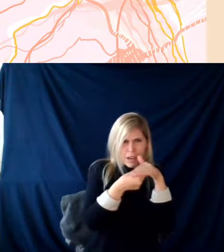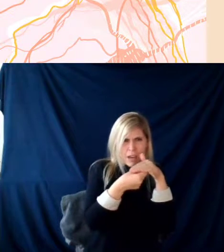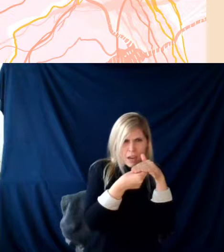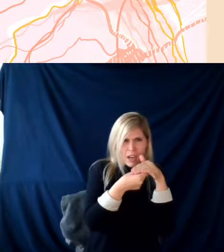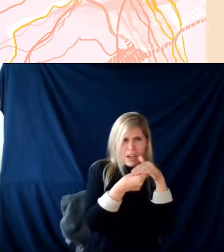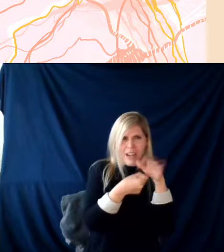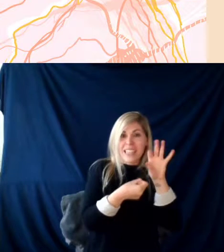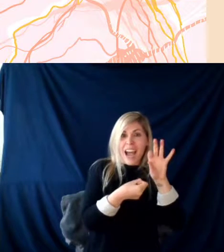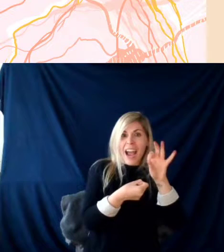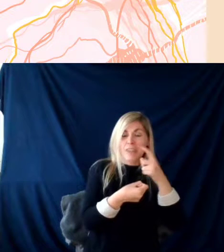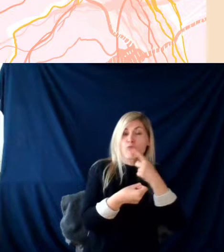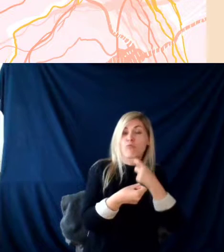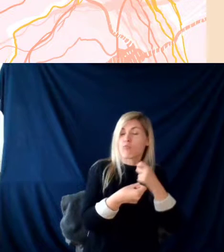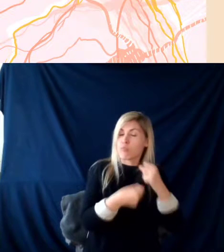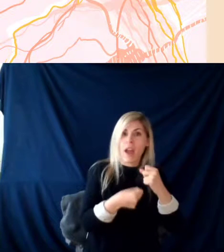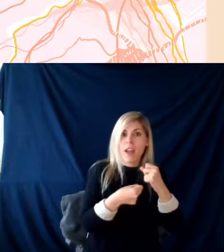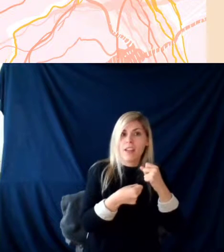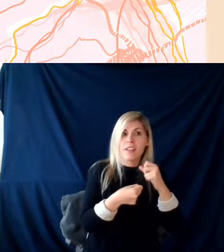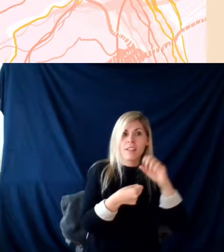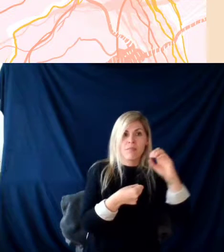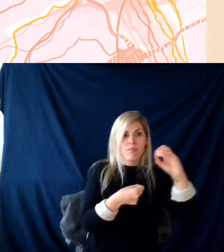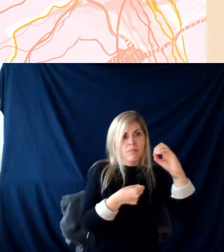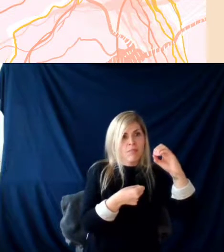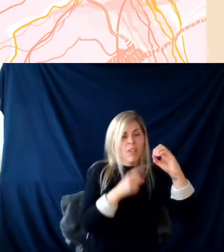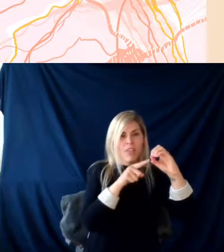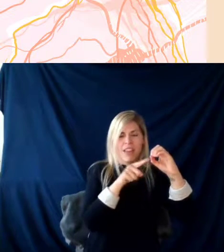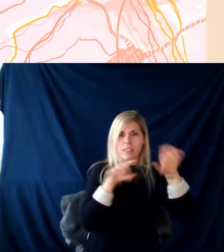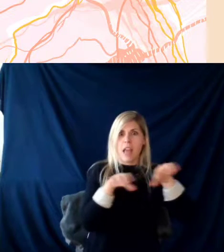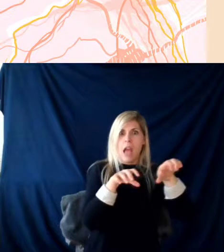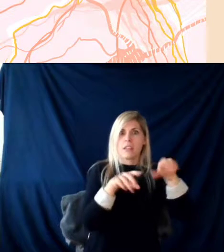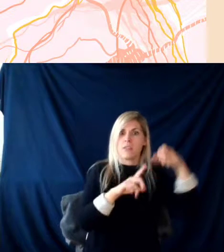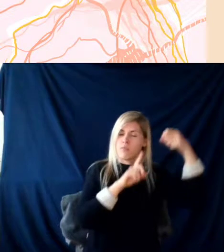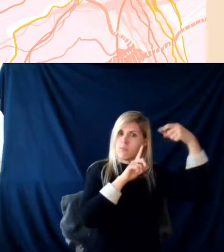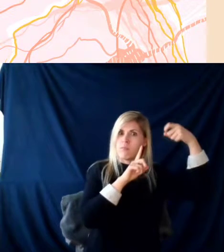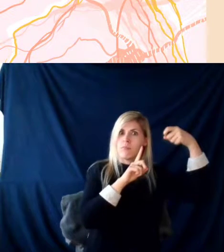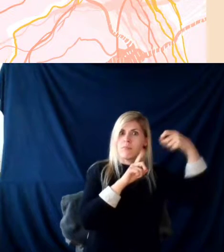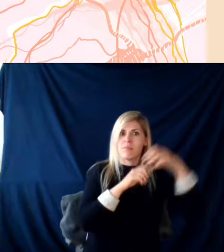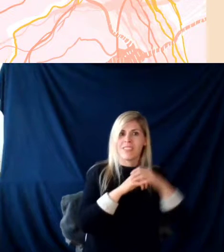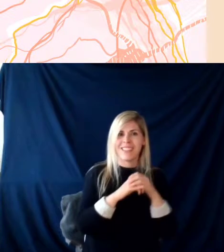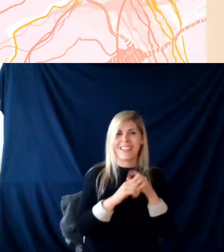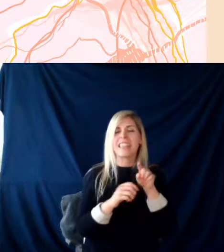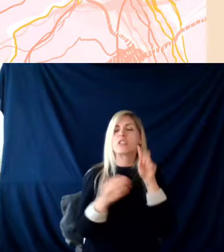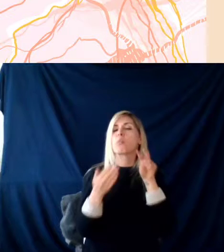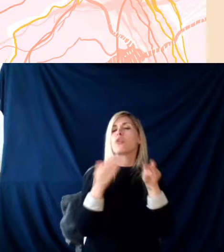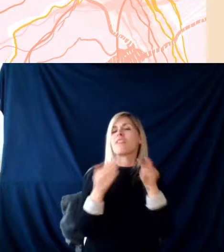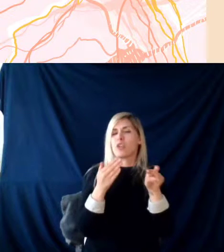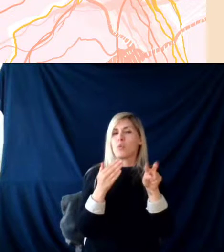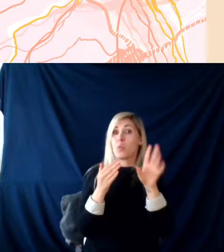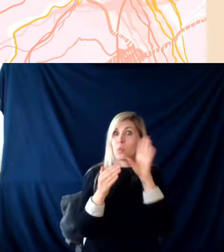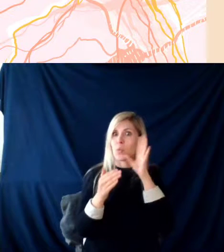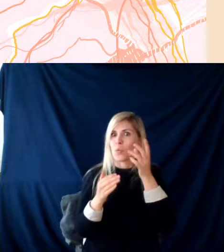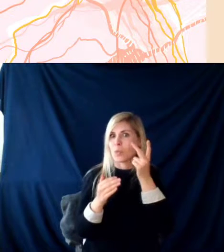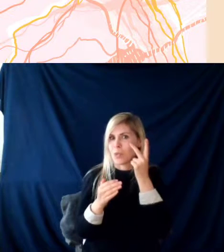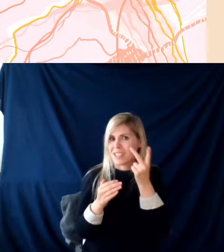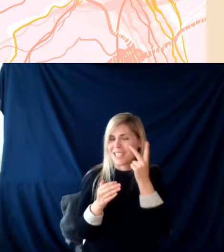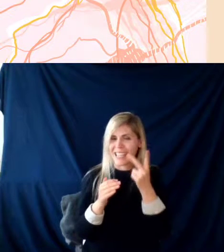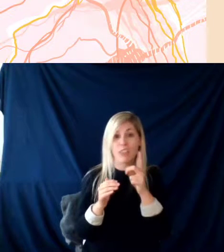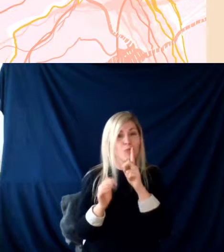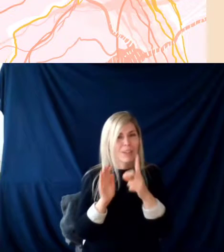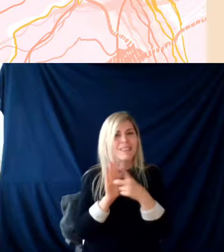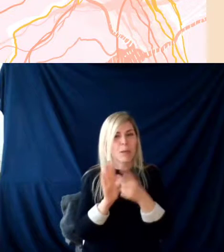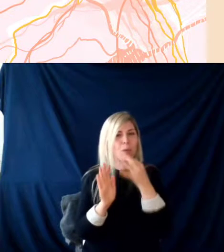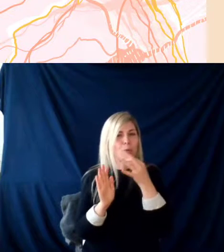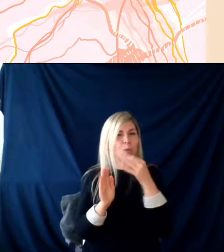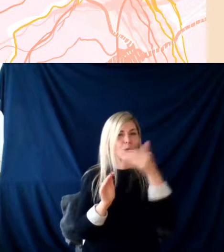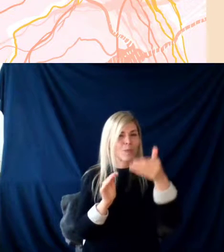brain was activated, and it's actually really cool to see live. And this is a sneak peek, but the real demo is yet to